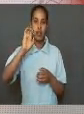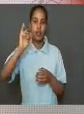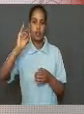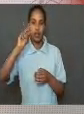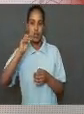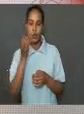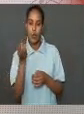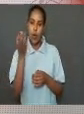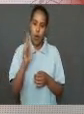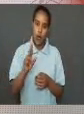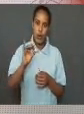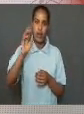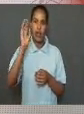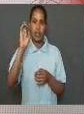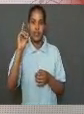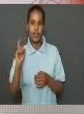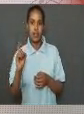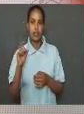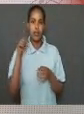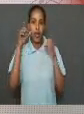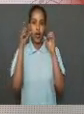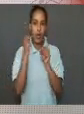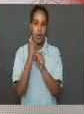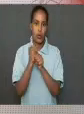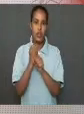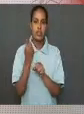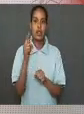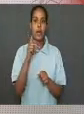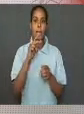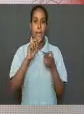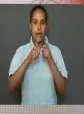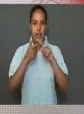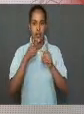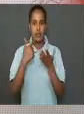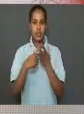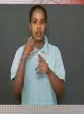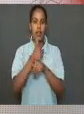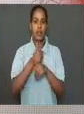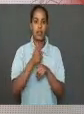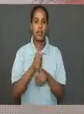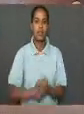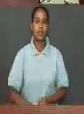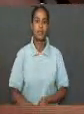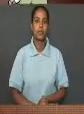or extensive. You can work with a partner on this activity.